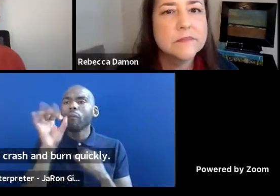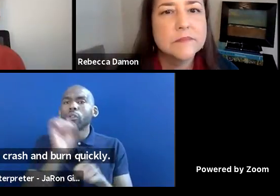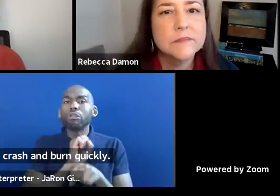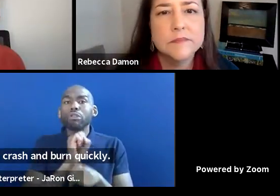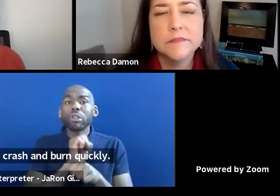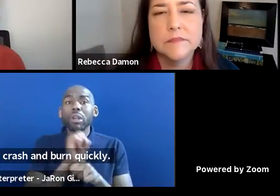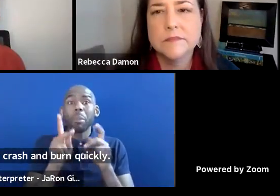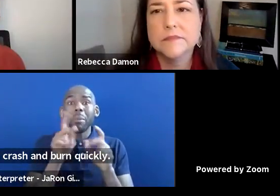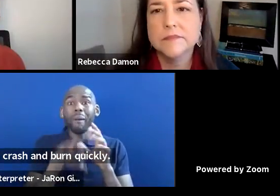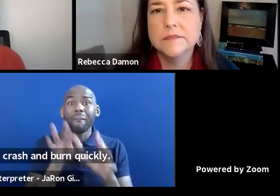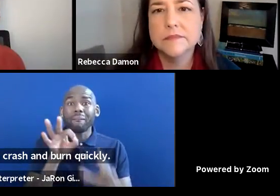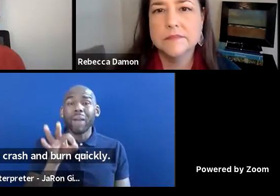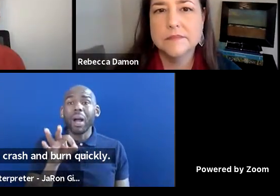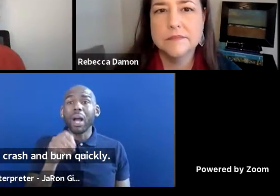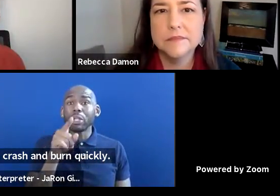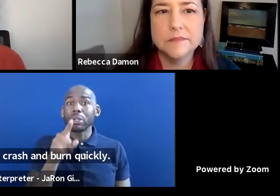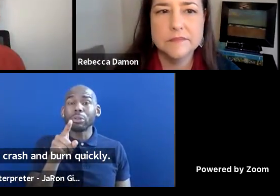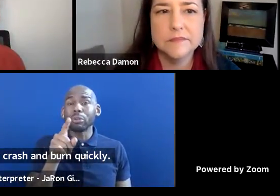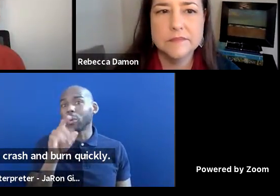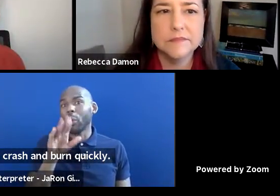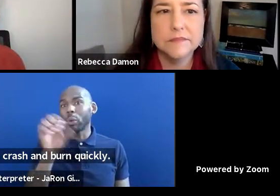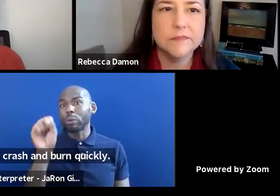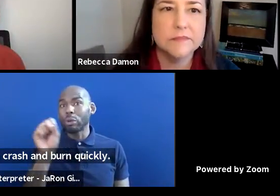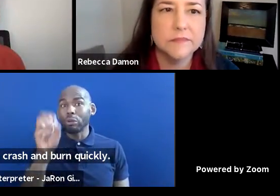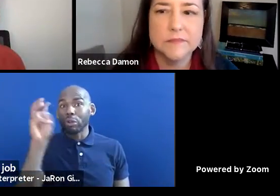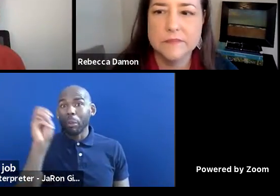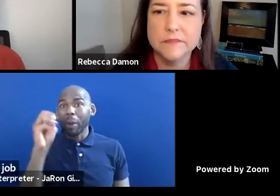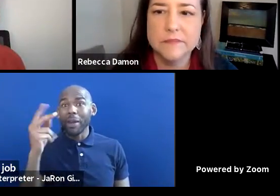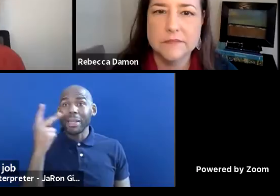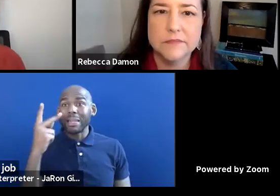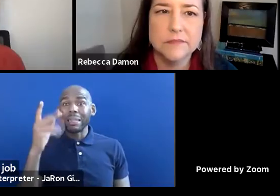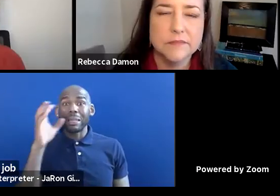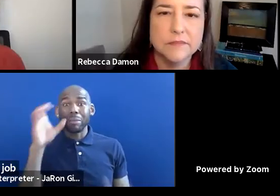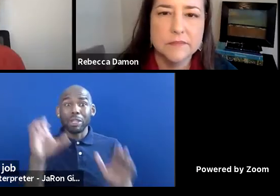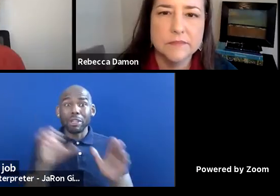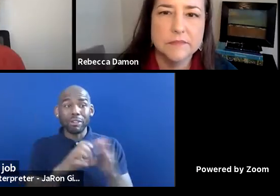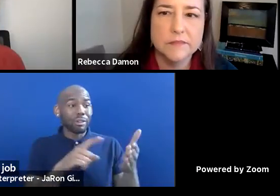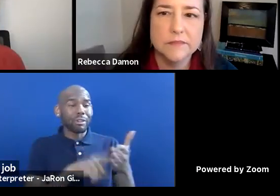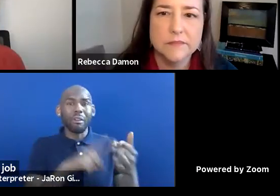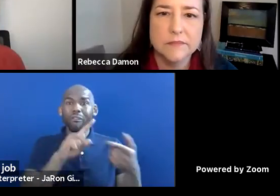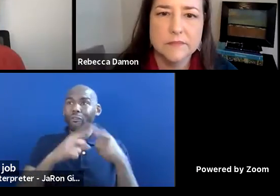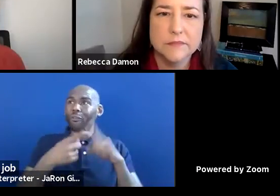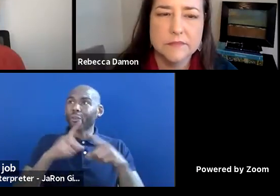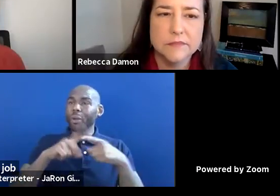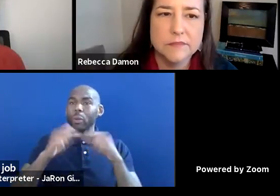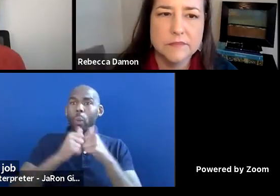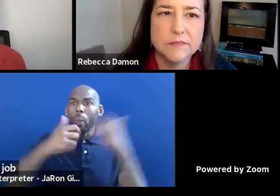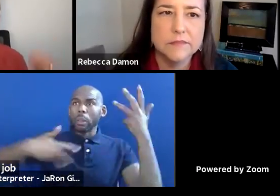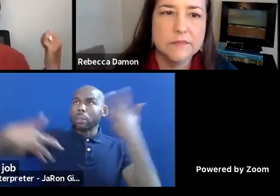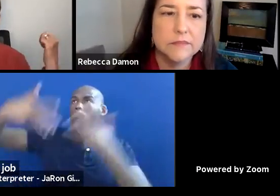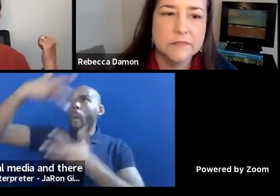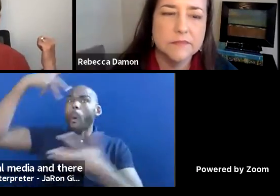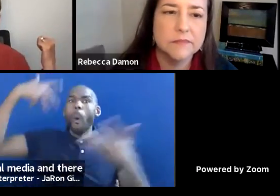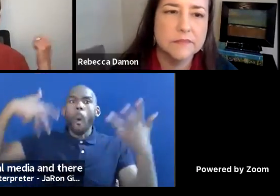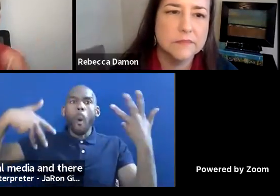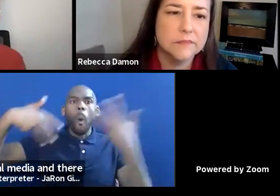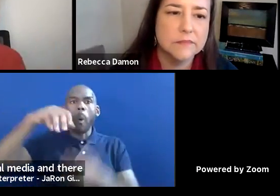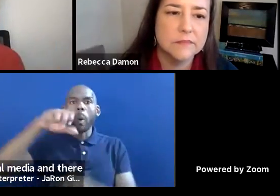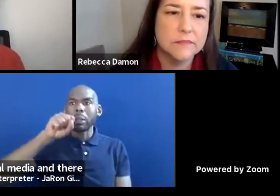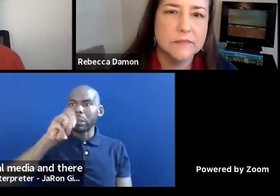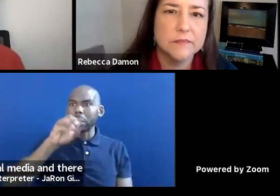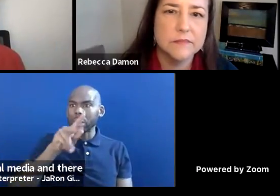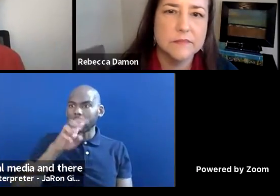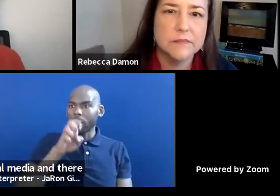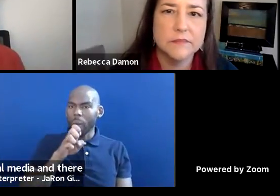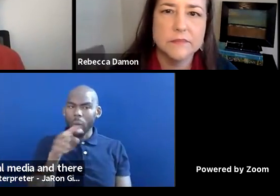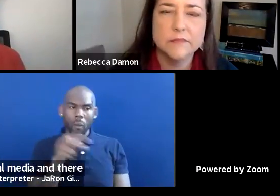are with your friend in a cloud of smoke. It's like, it might have been fun in high school, but that's a no-no nowadays. Yeah, nothing is private. If